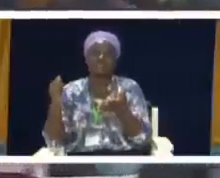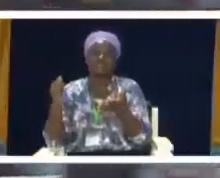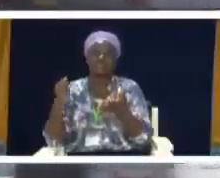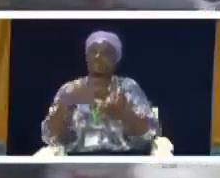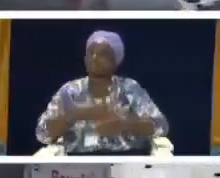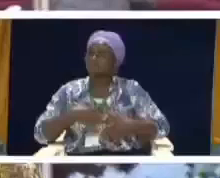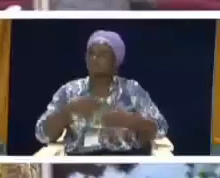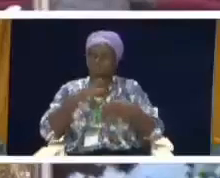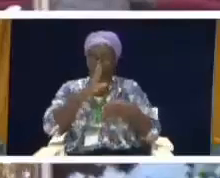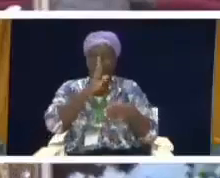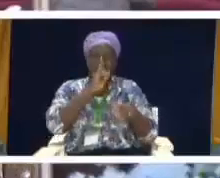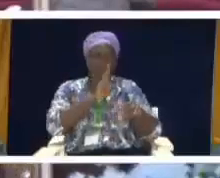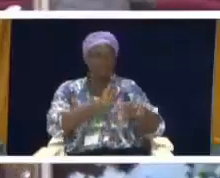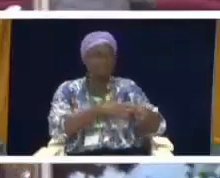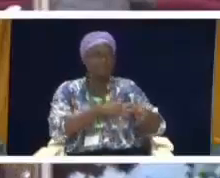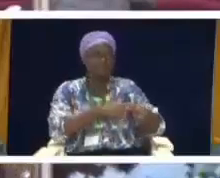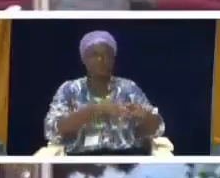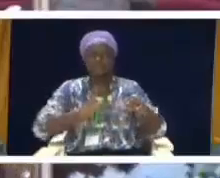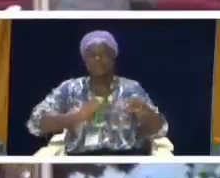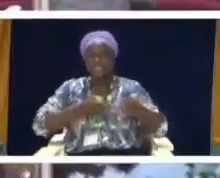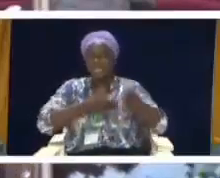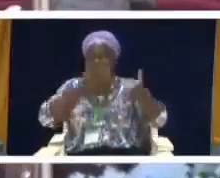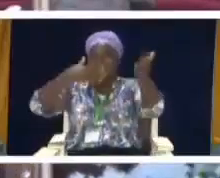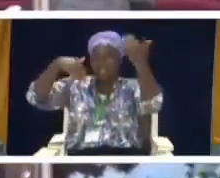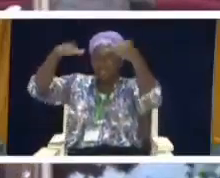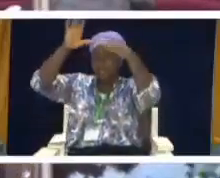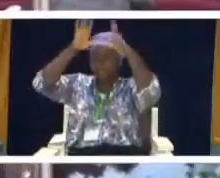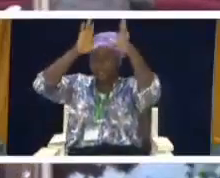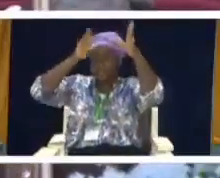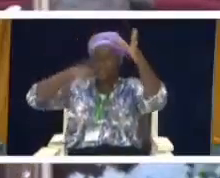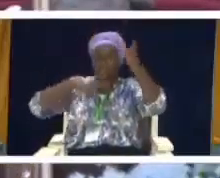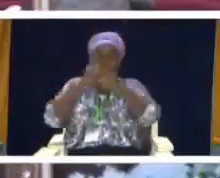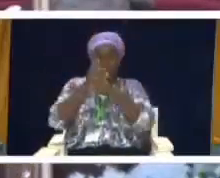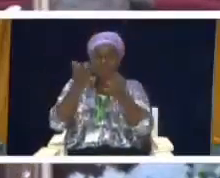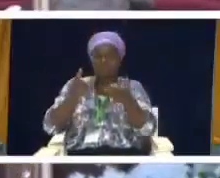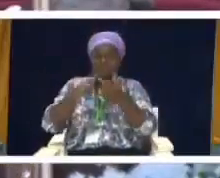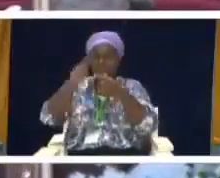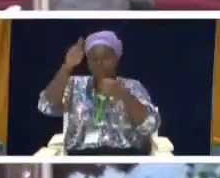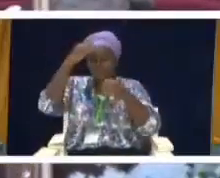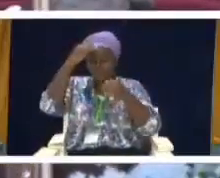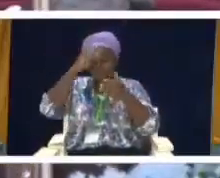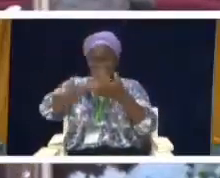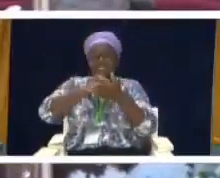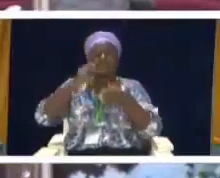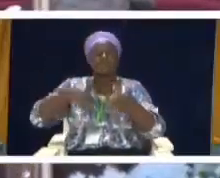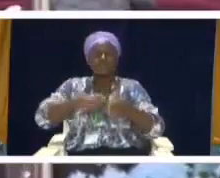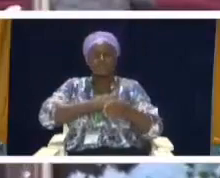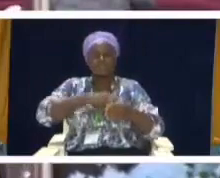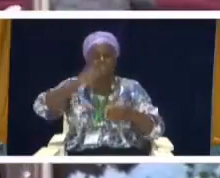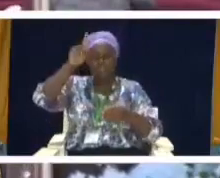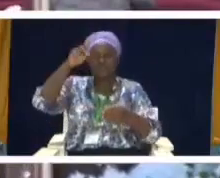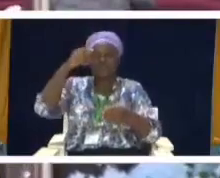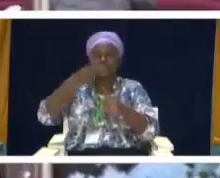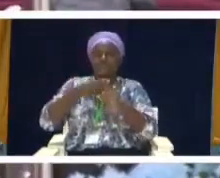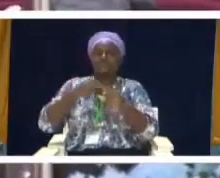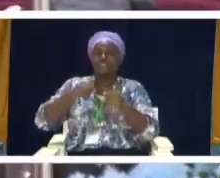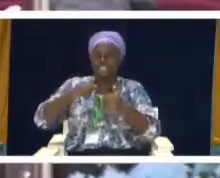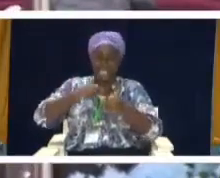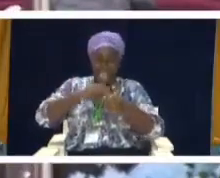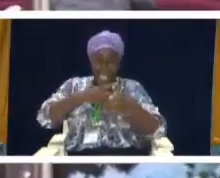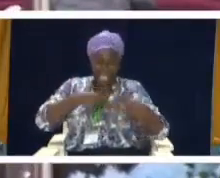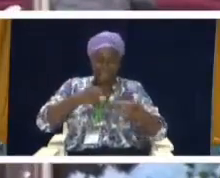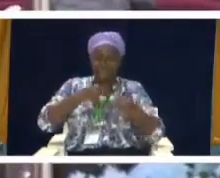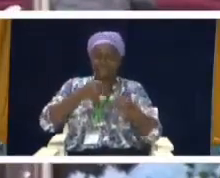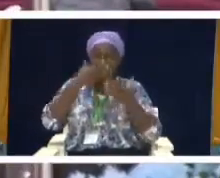Please be seated. Our Heavenly Father, we just want you to know that we appreciate you, and that from the hearts of grateful